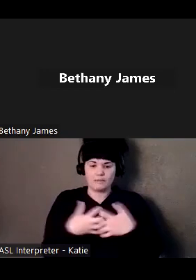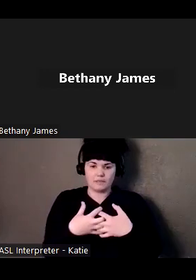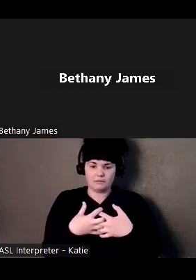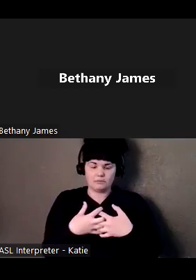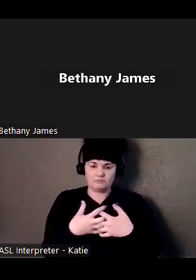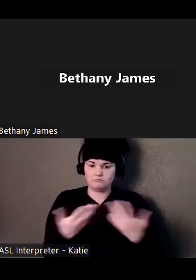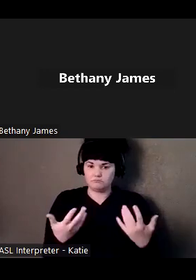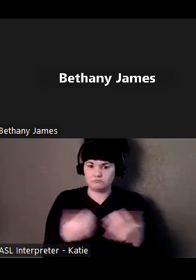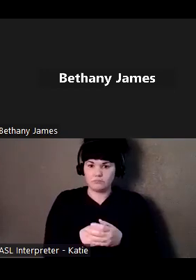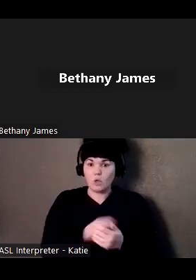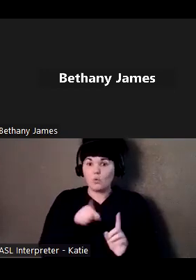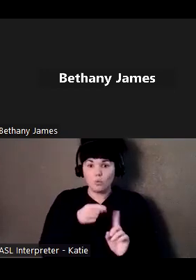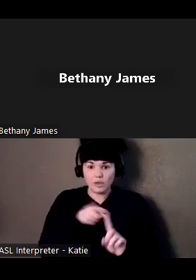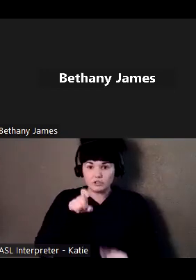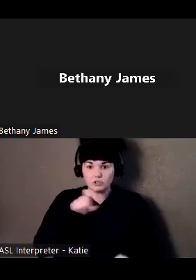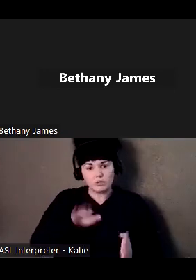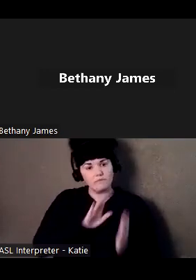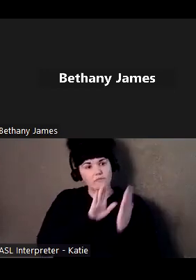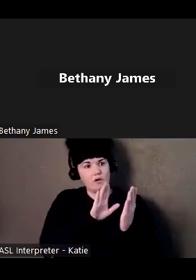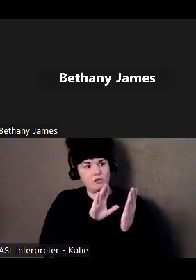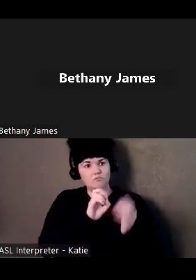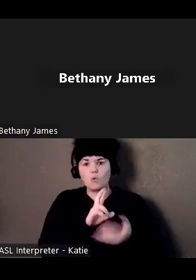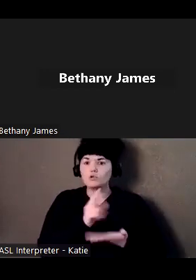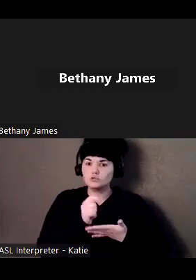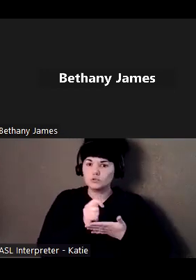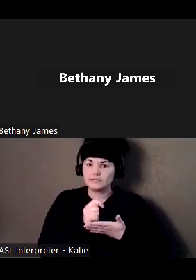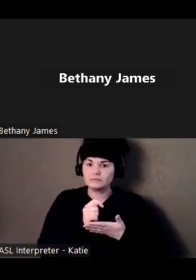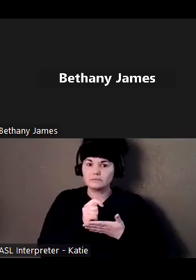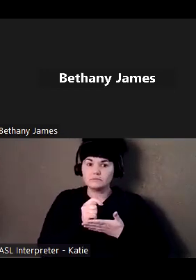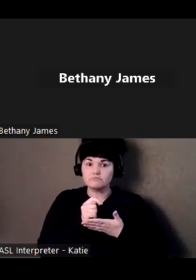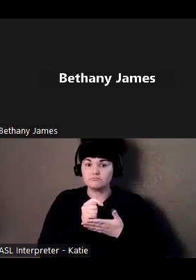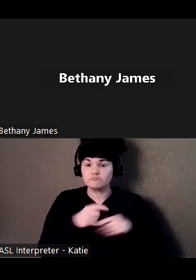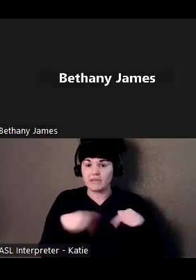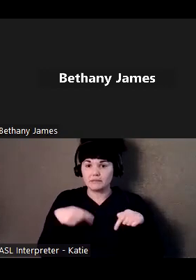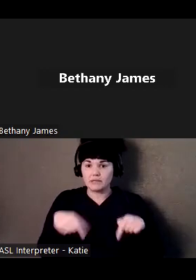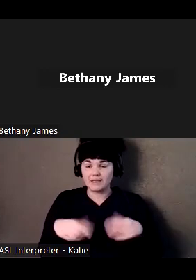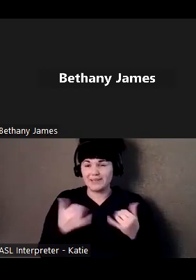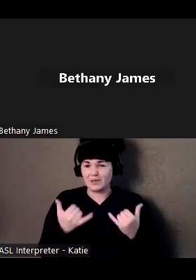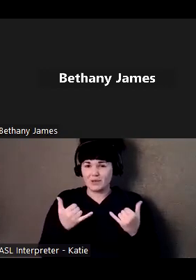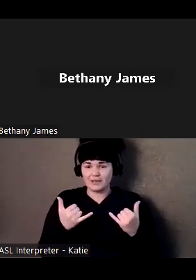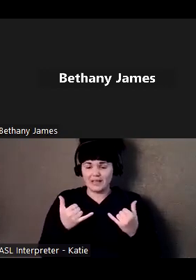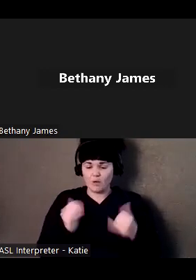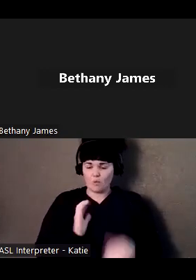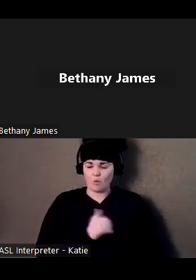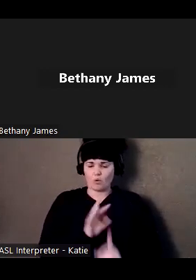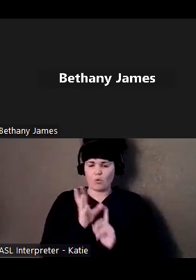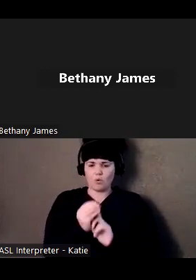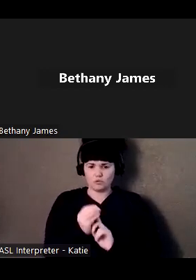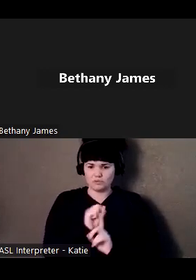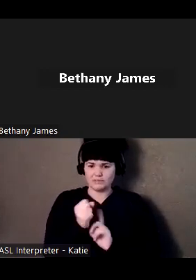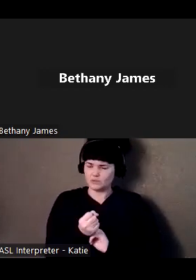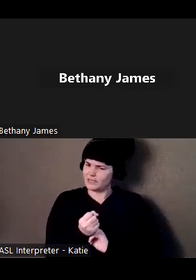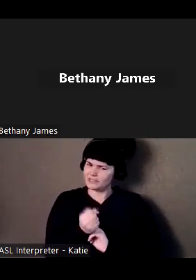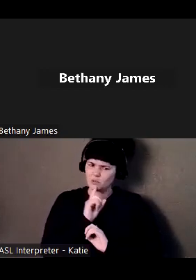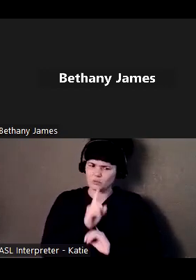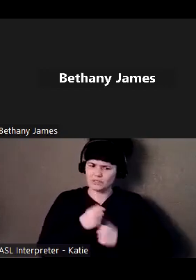anxiety? So I think that aspects of our current cultural moment make it more difficult to determine when it should be accommodated and